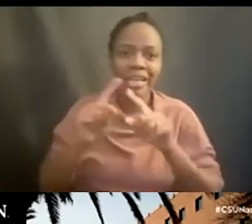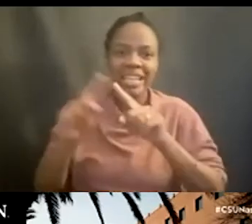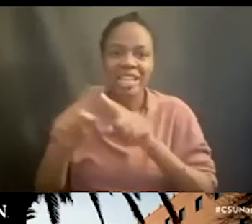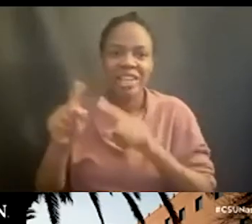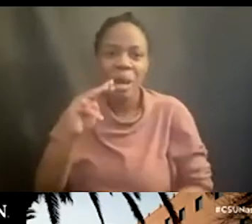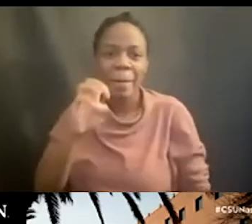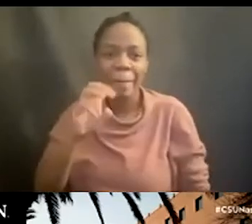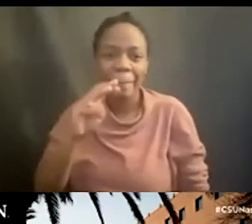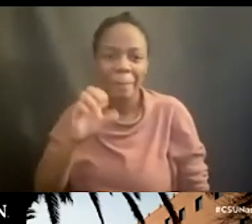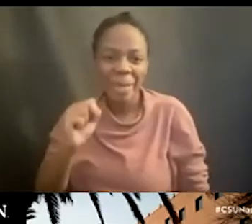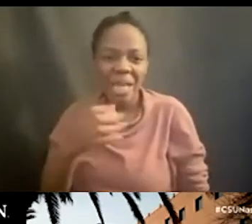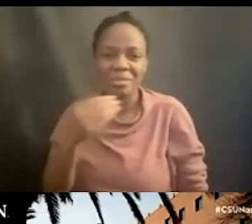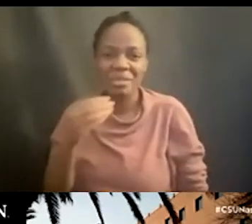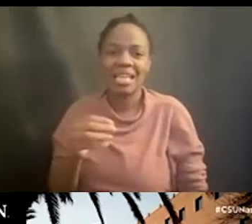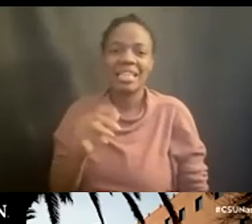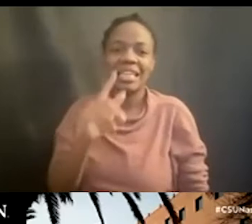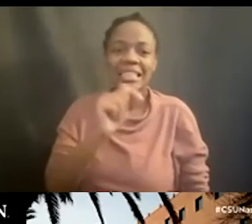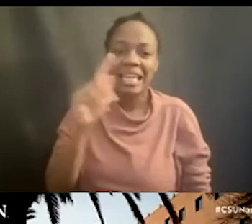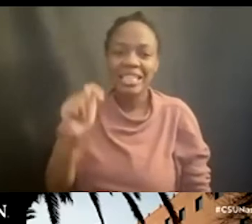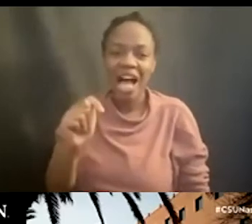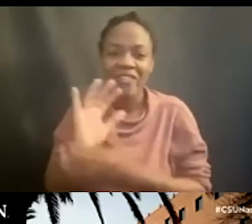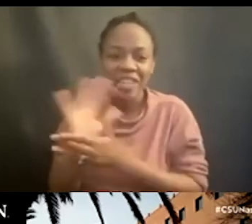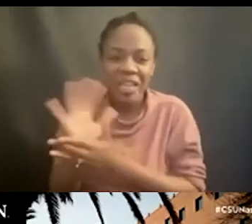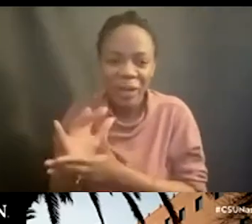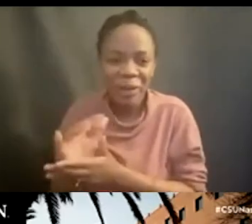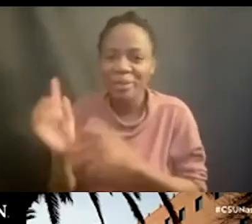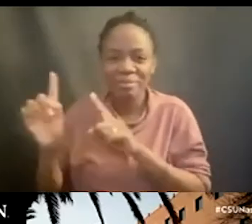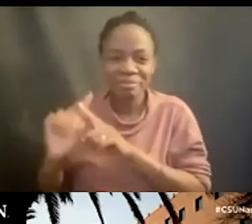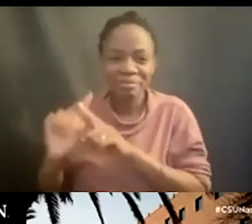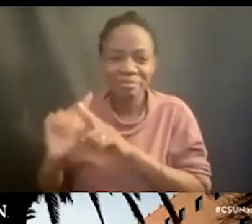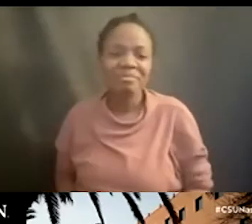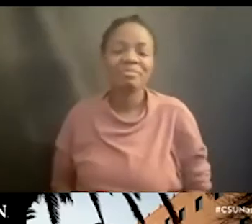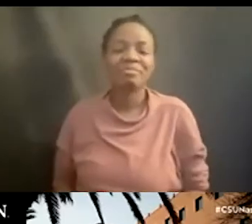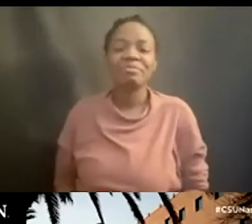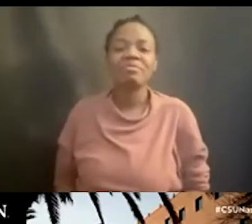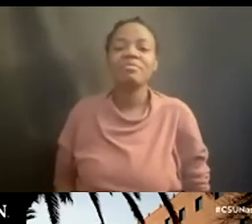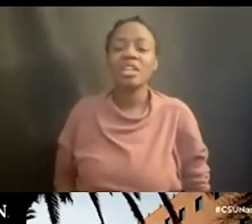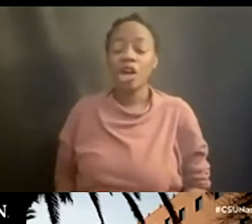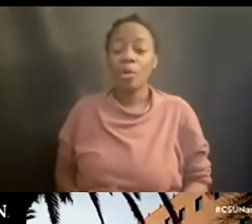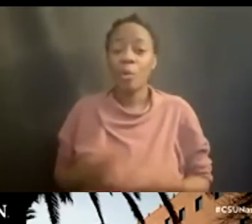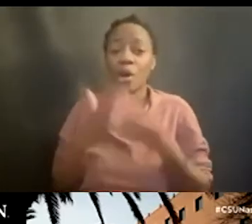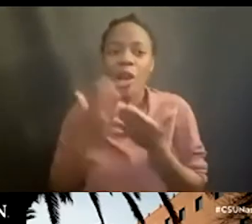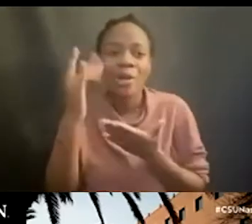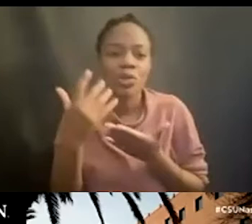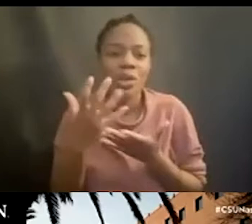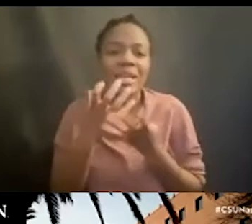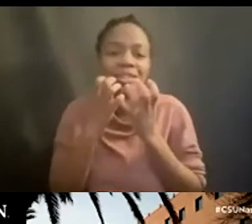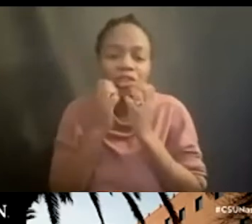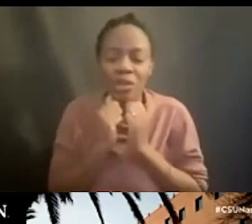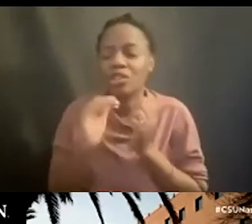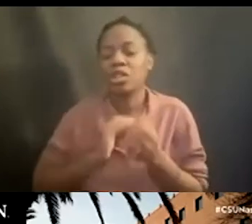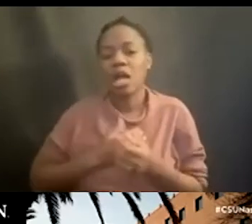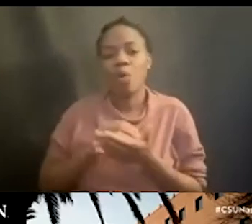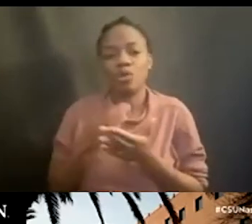TikTok videos. But we at the end of the day, we're here because we care about our students here and we really